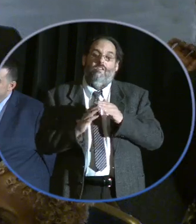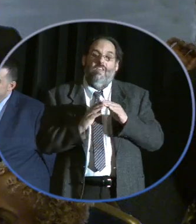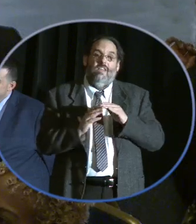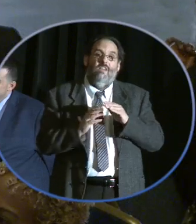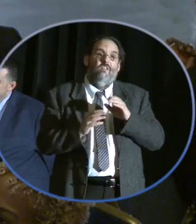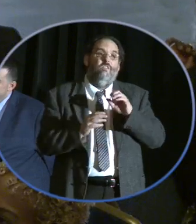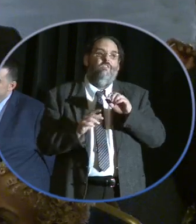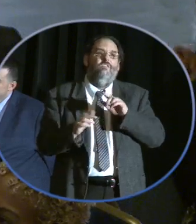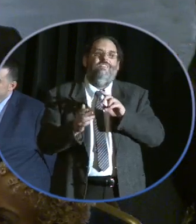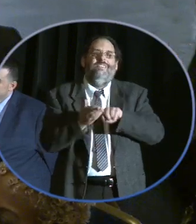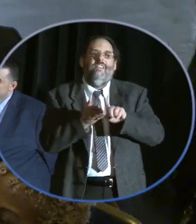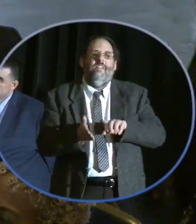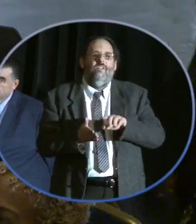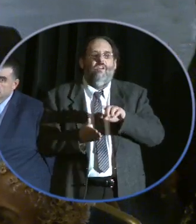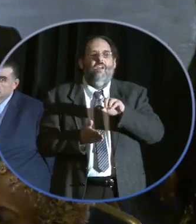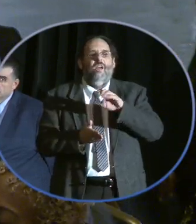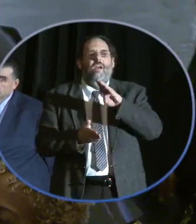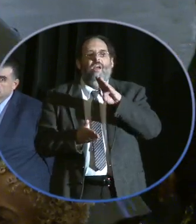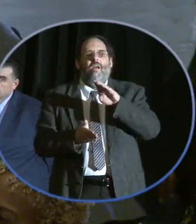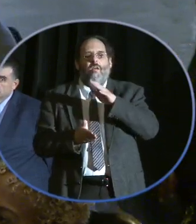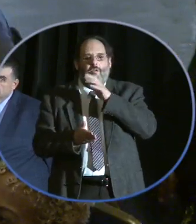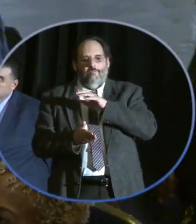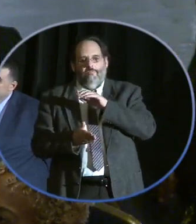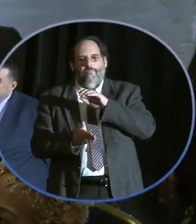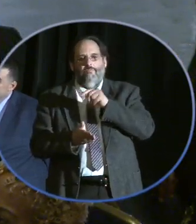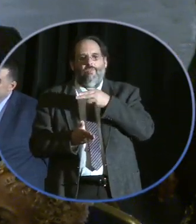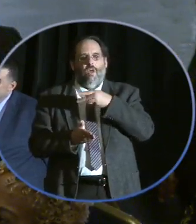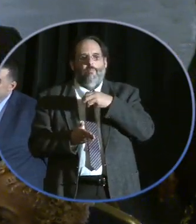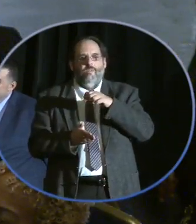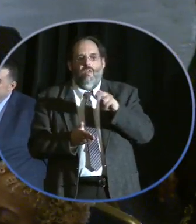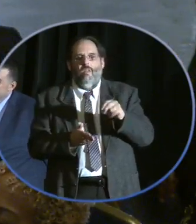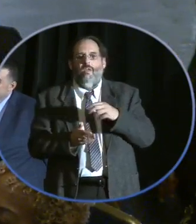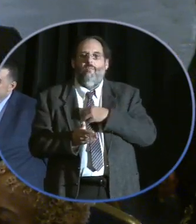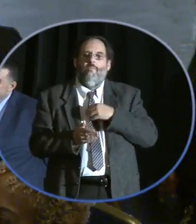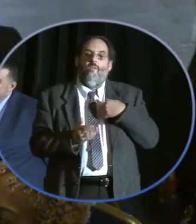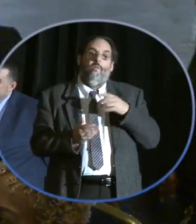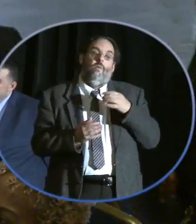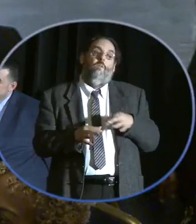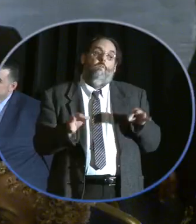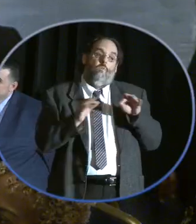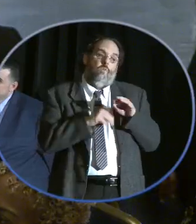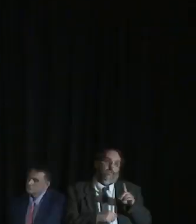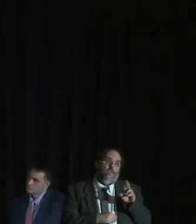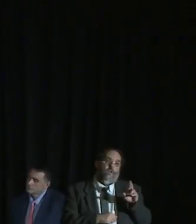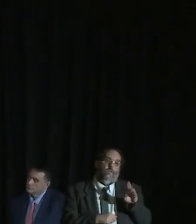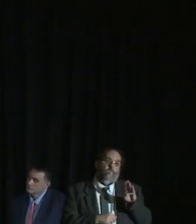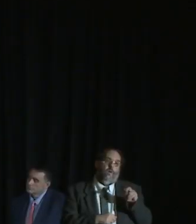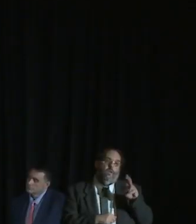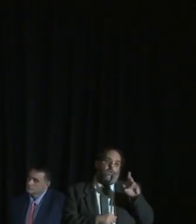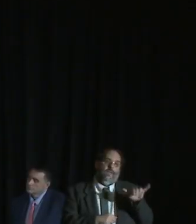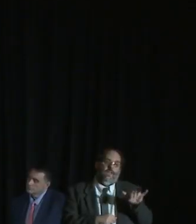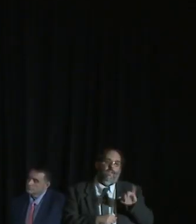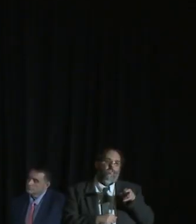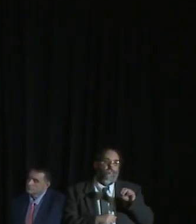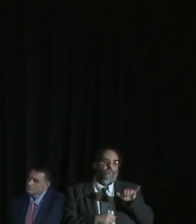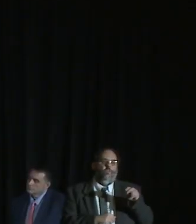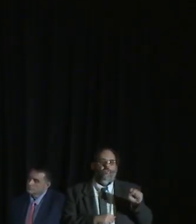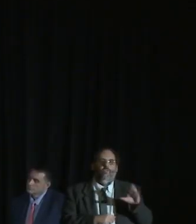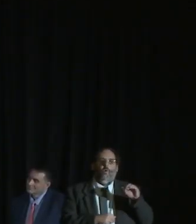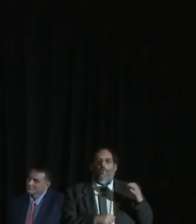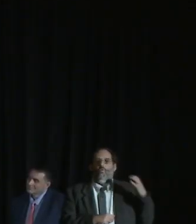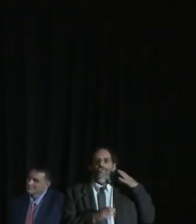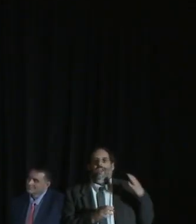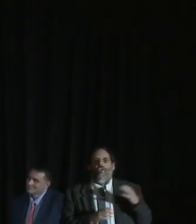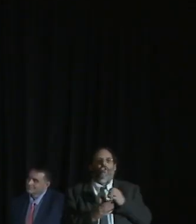solicitor, Ebony Thompson, and members of the Squeegee Collaborative, but importantly, Dr. Bunley, Joe Jones, who's the co-chair of the